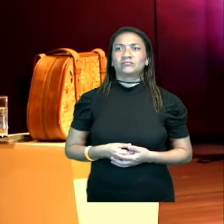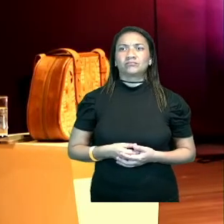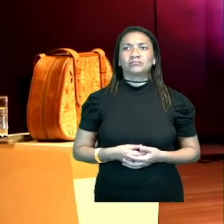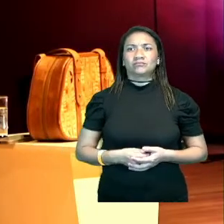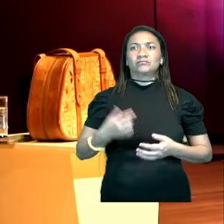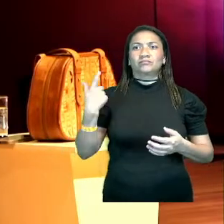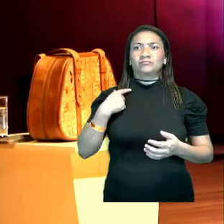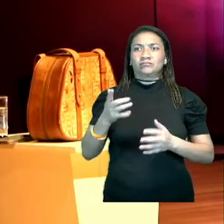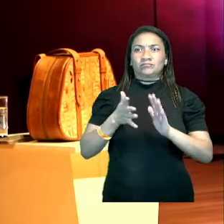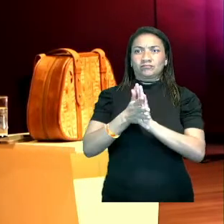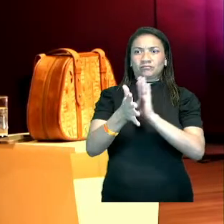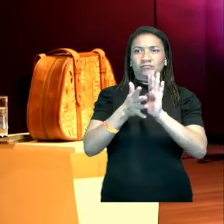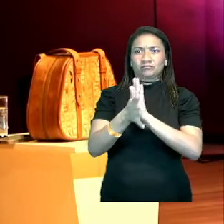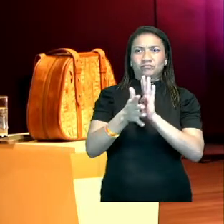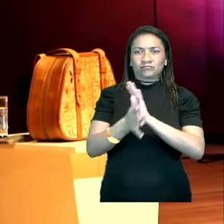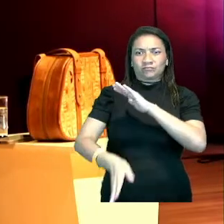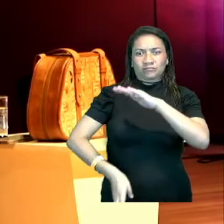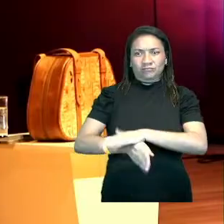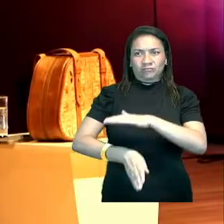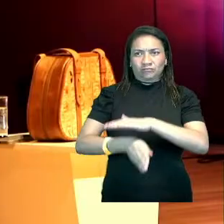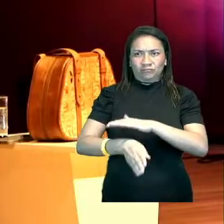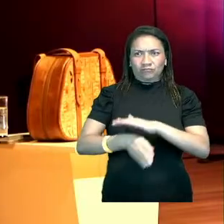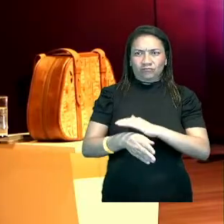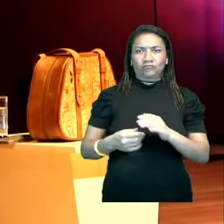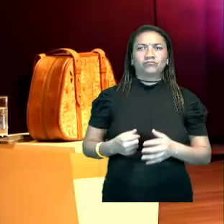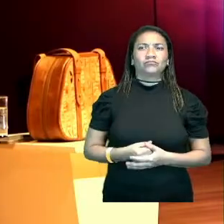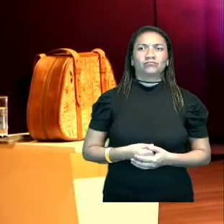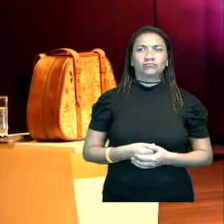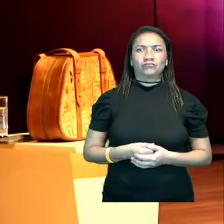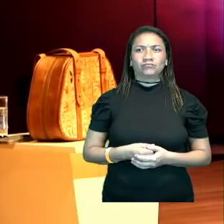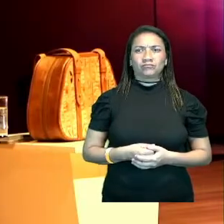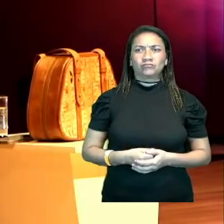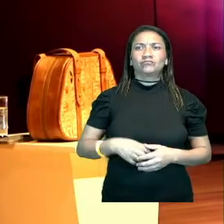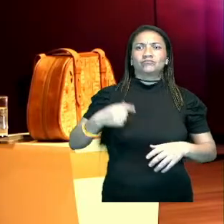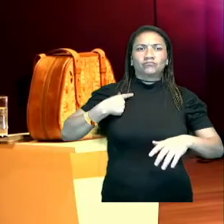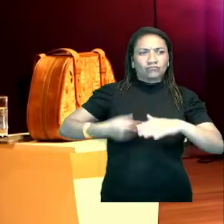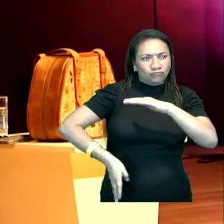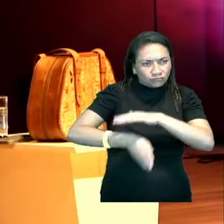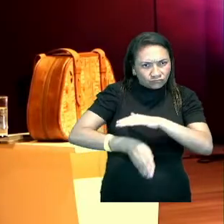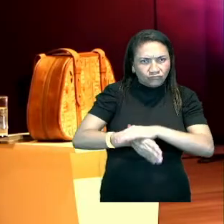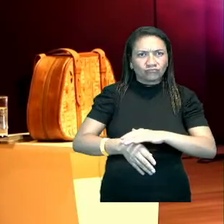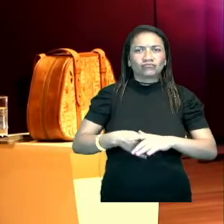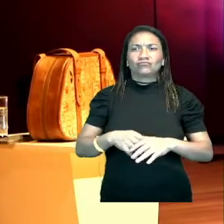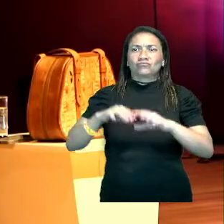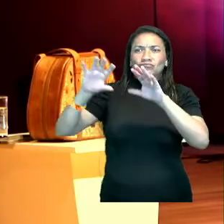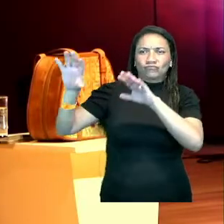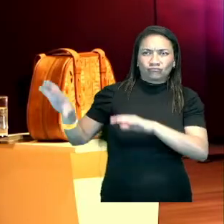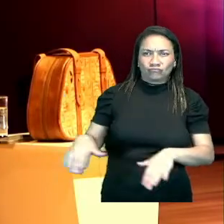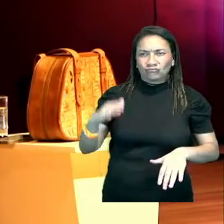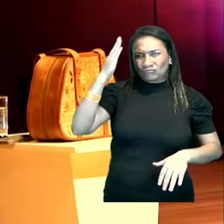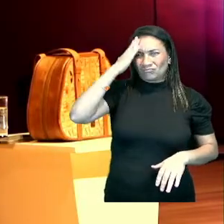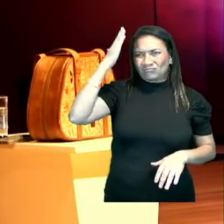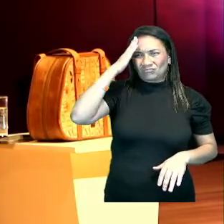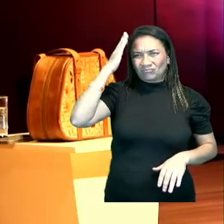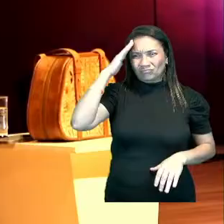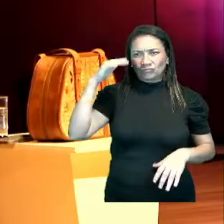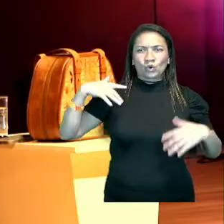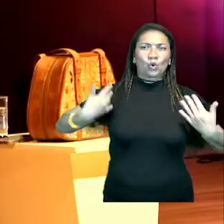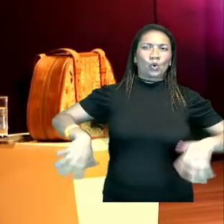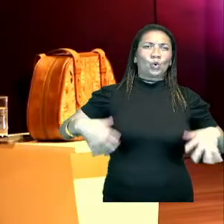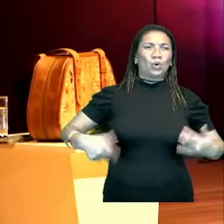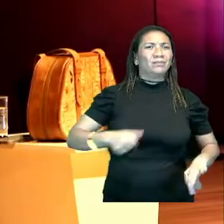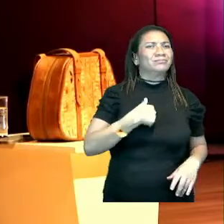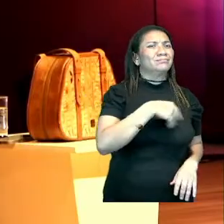those who are constantly representing and being called upon to represent who we are and what our history